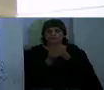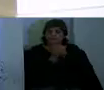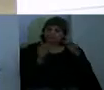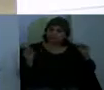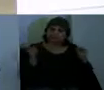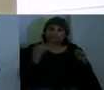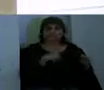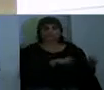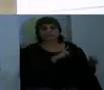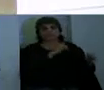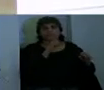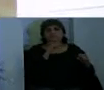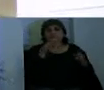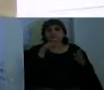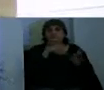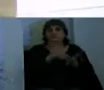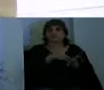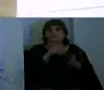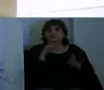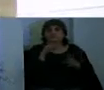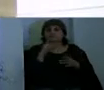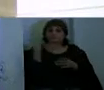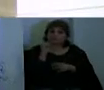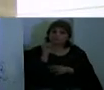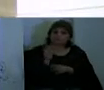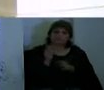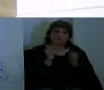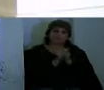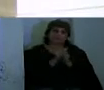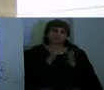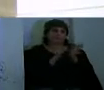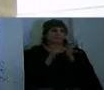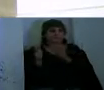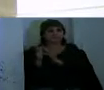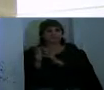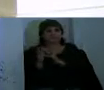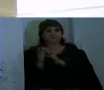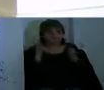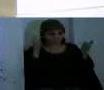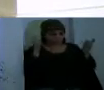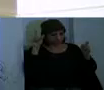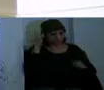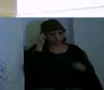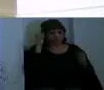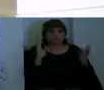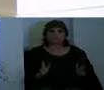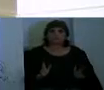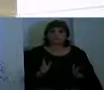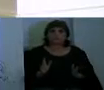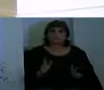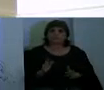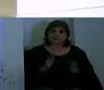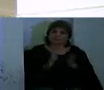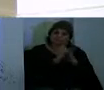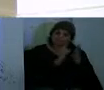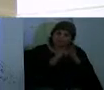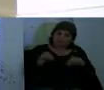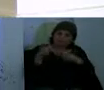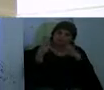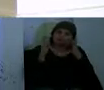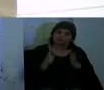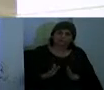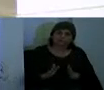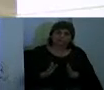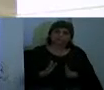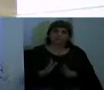We stand eternity with him. He's our governor. He's our lawgiver. He's